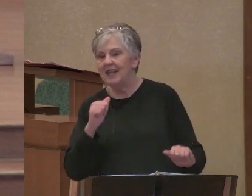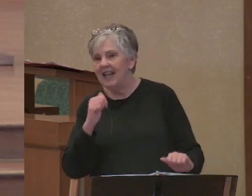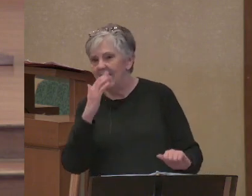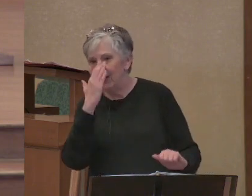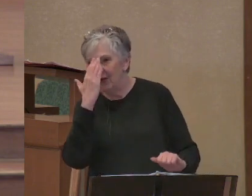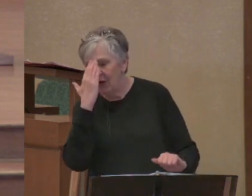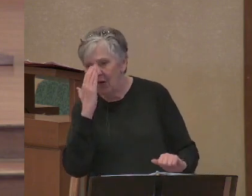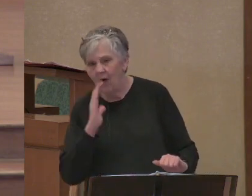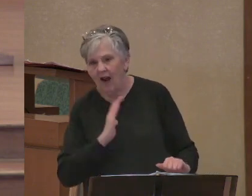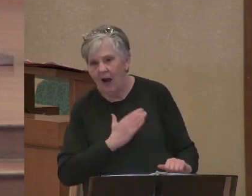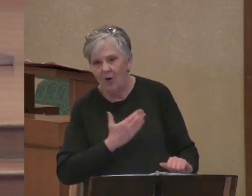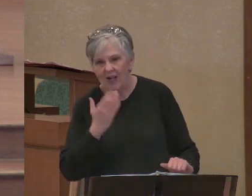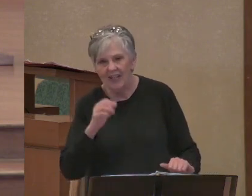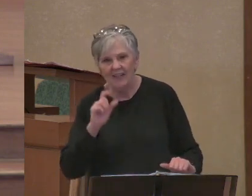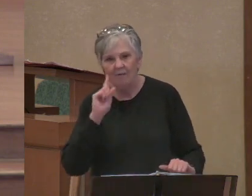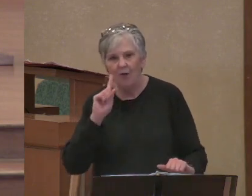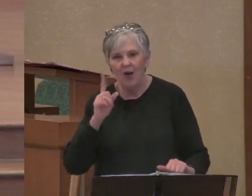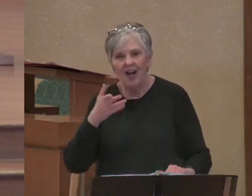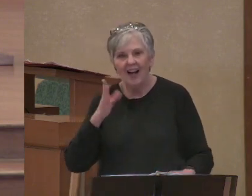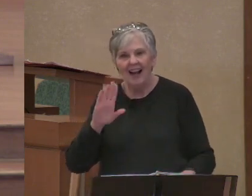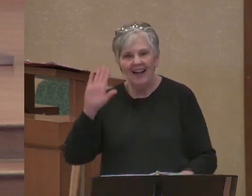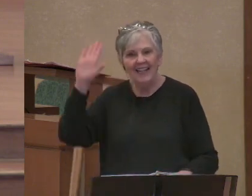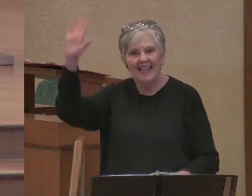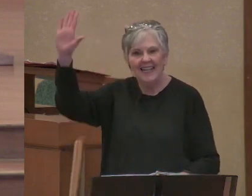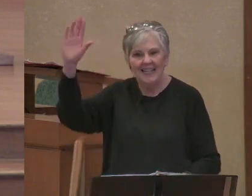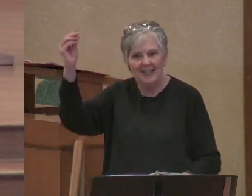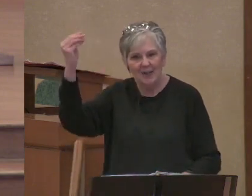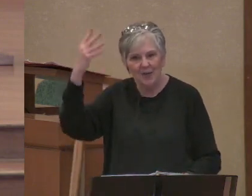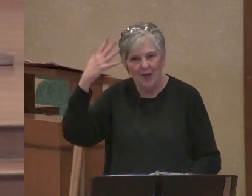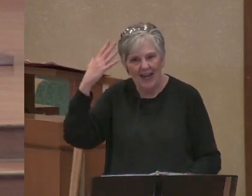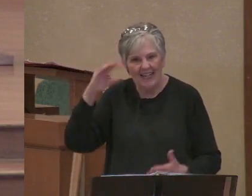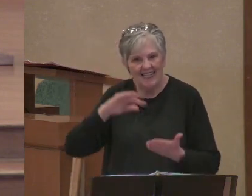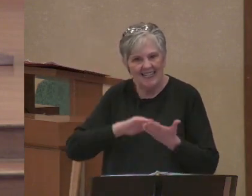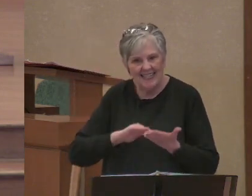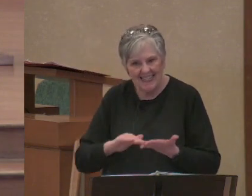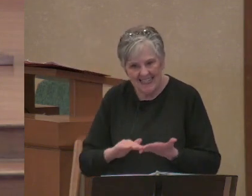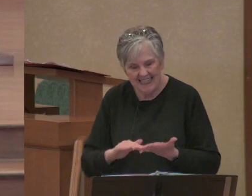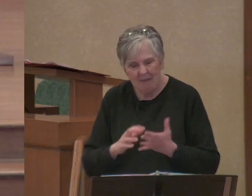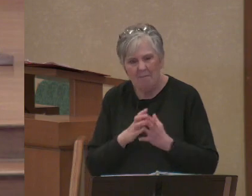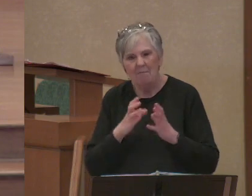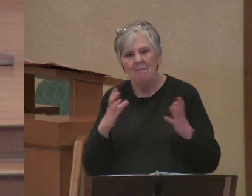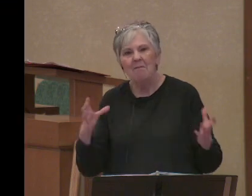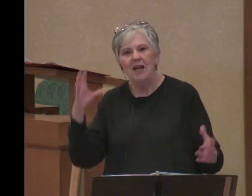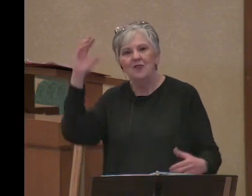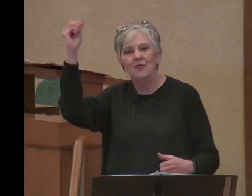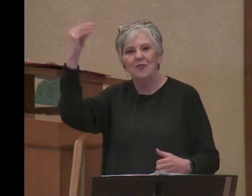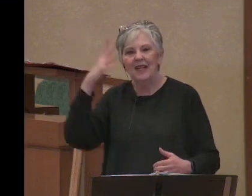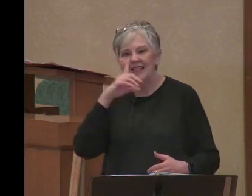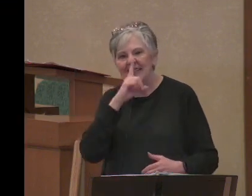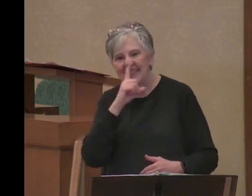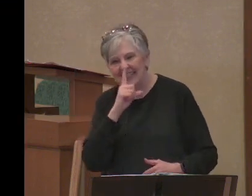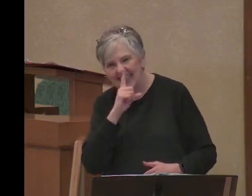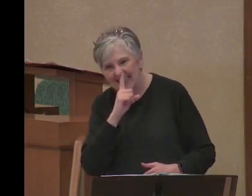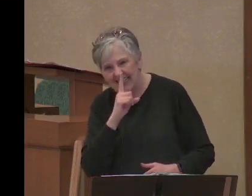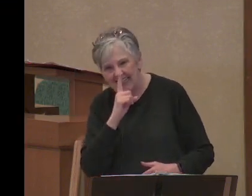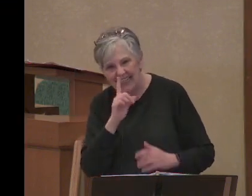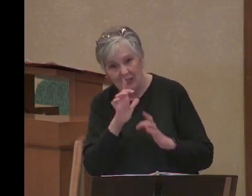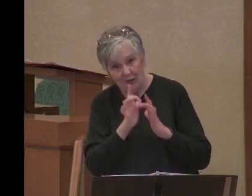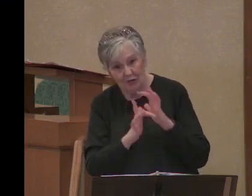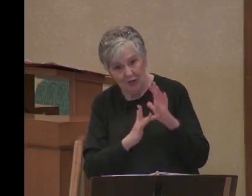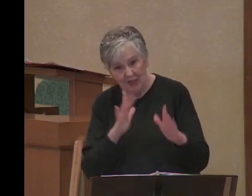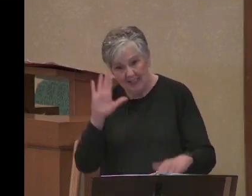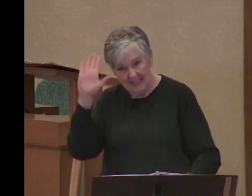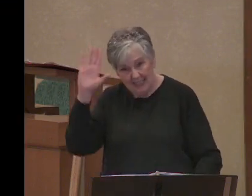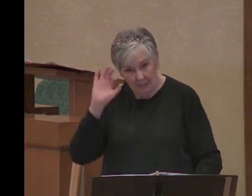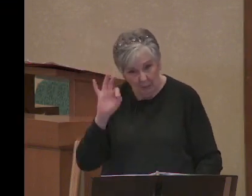need for God's grace. And it's an abundant grace indeed. For Jesus in his